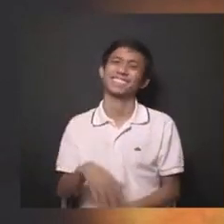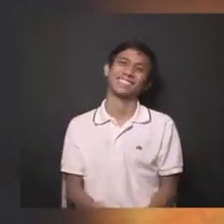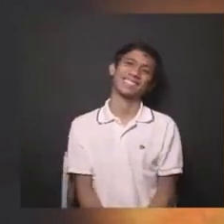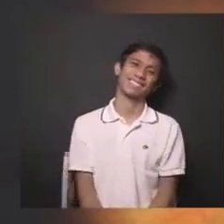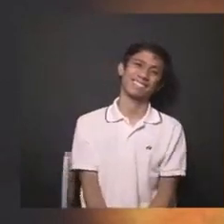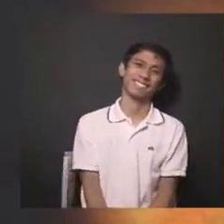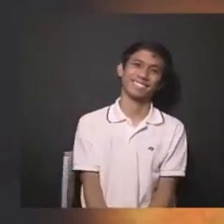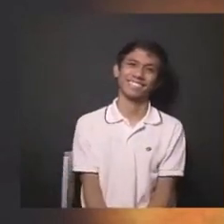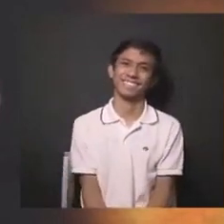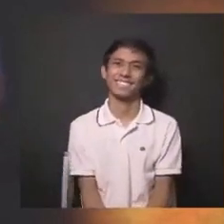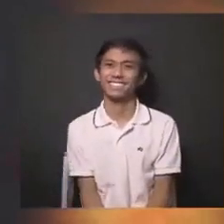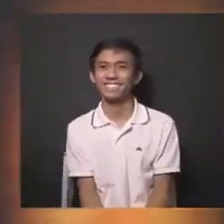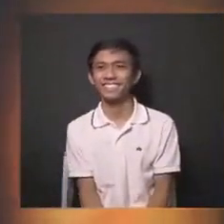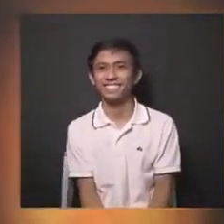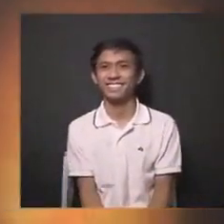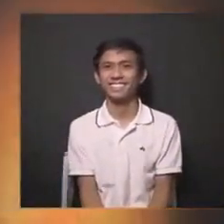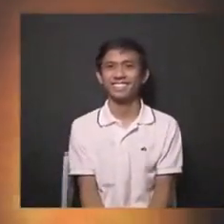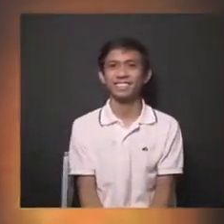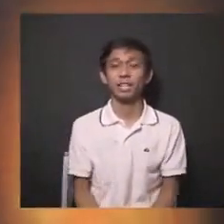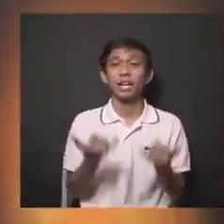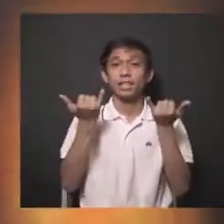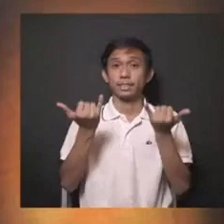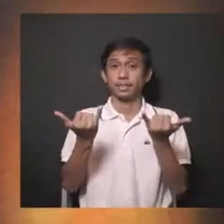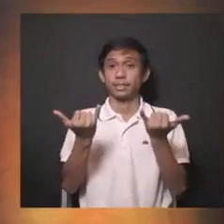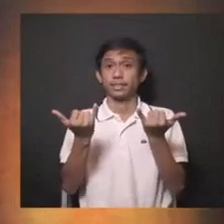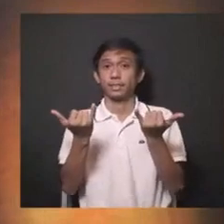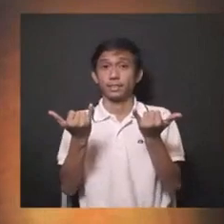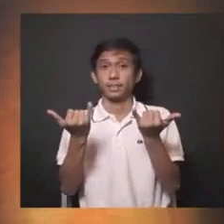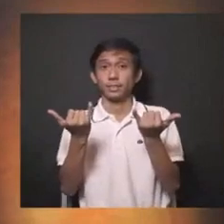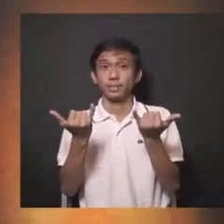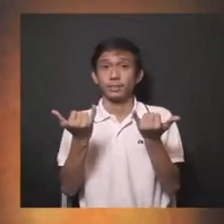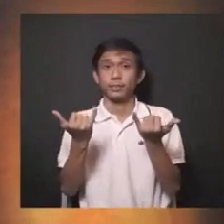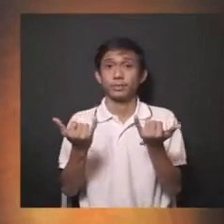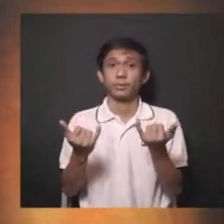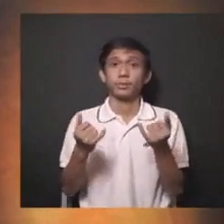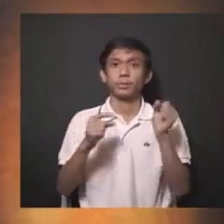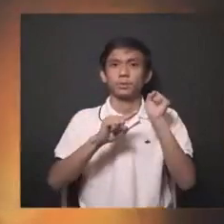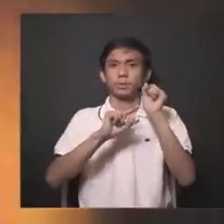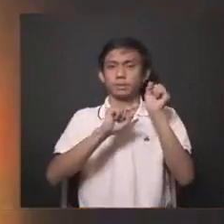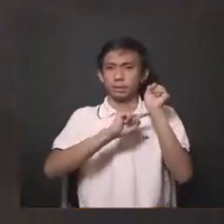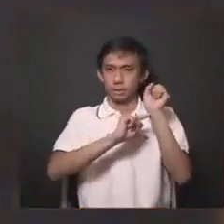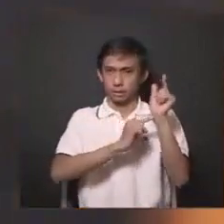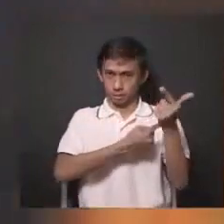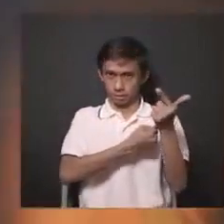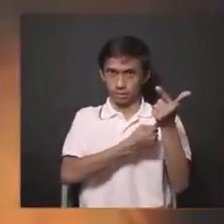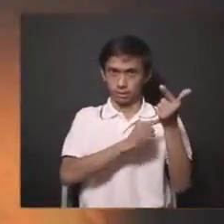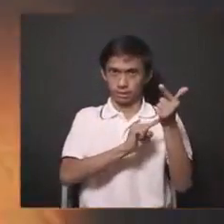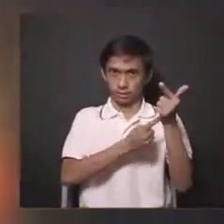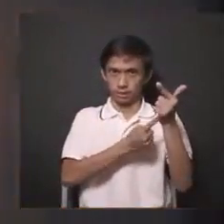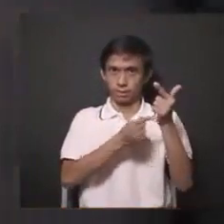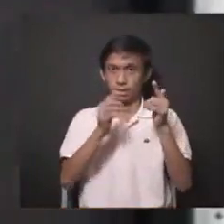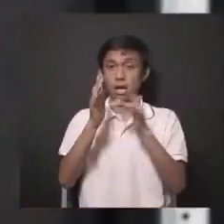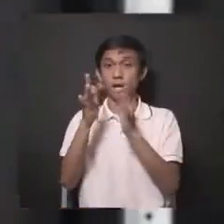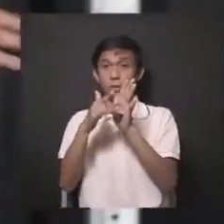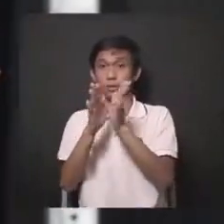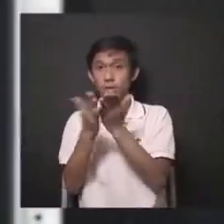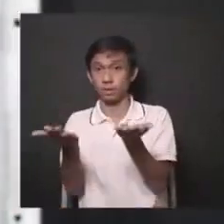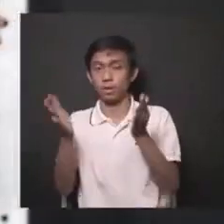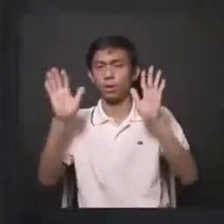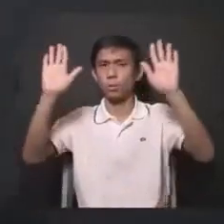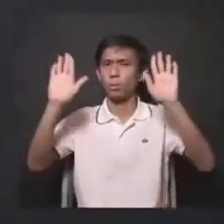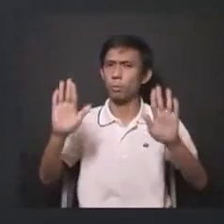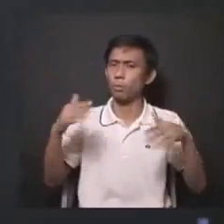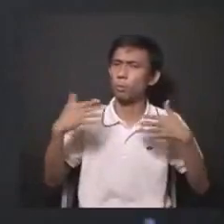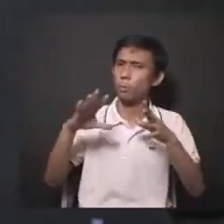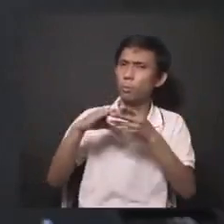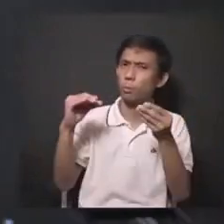I want to take this full circle now. Genesis has been such an amazing series, right? It's an amazing book in the Bible, but let me take you home. We started